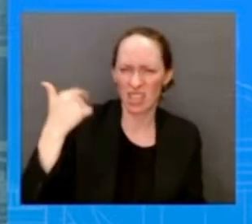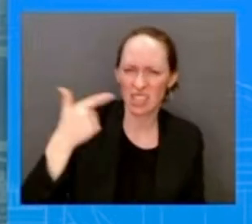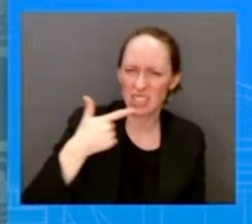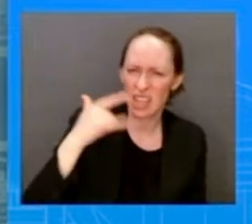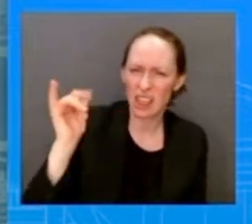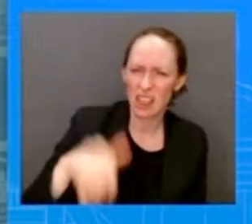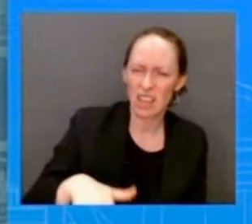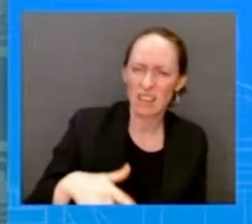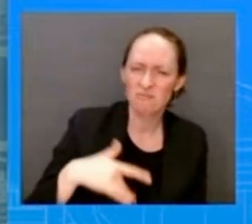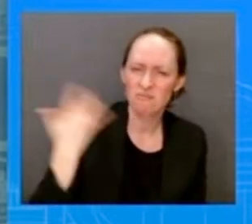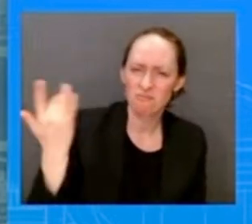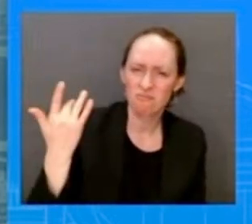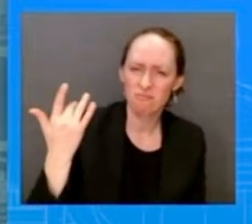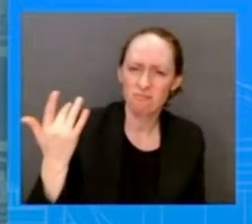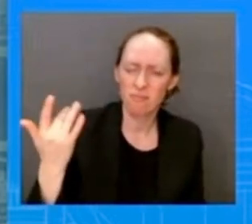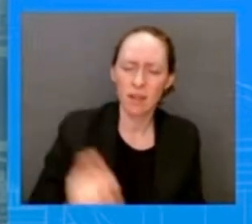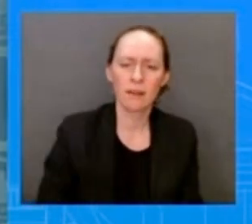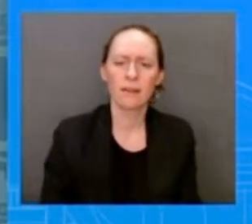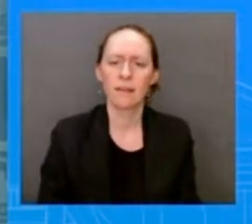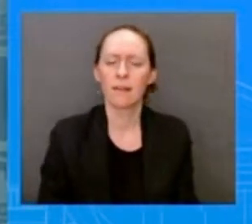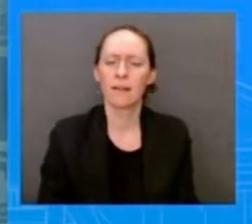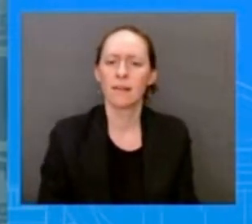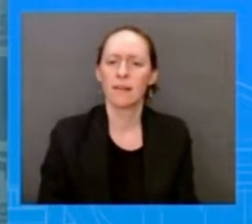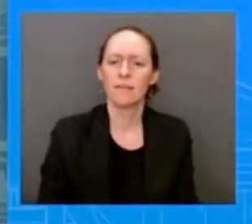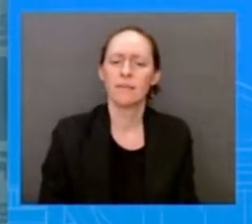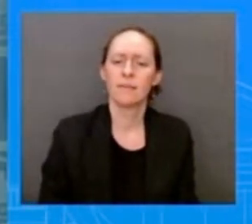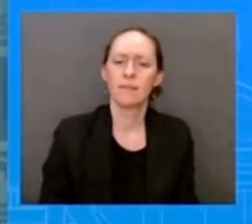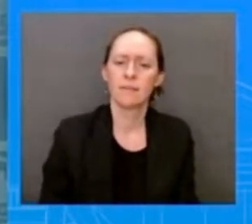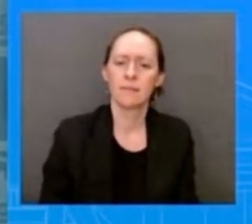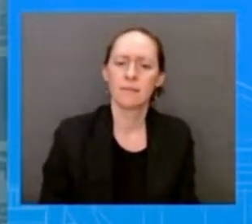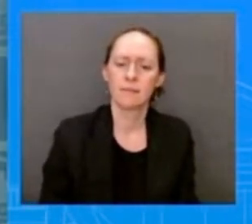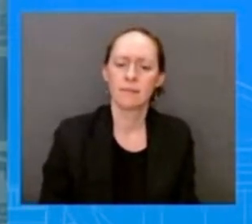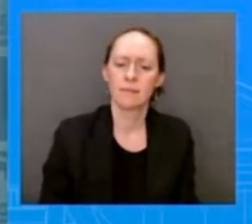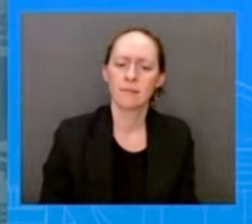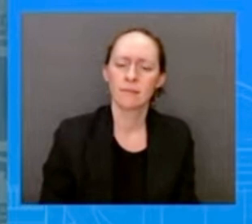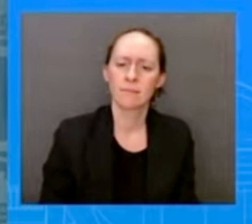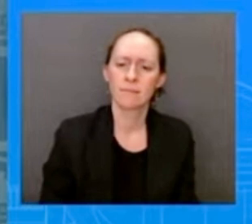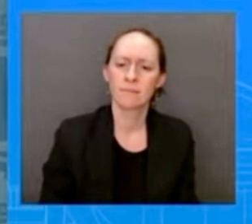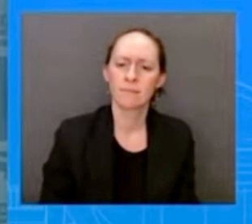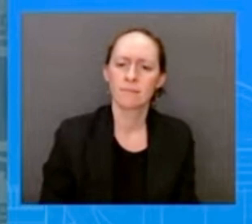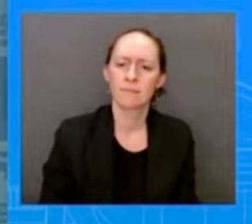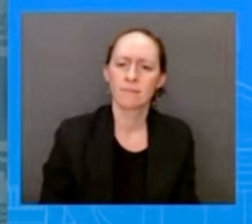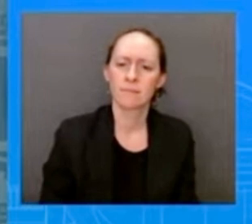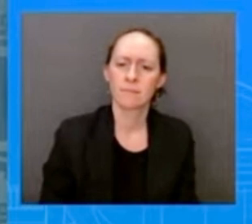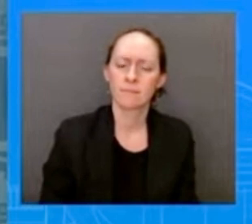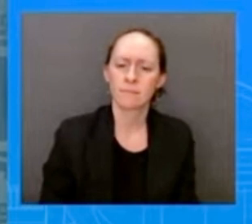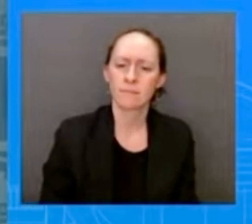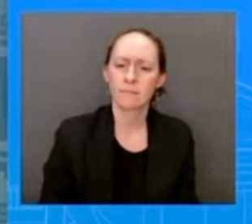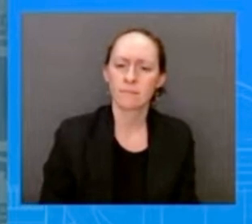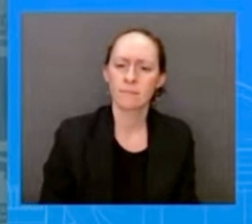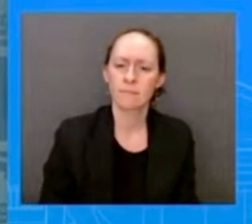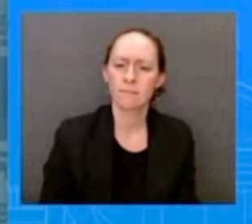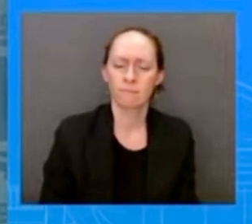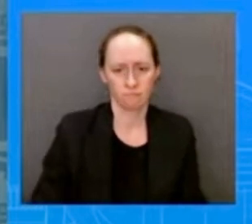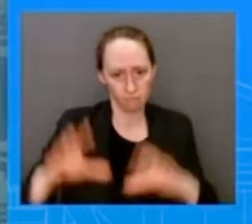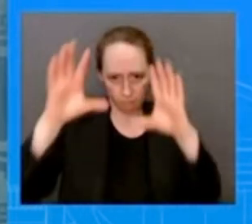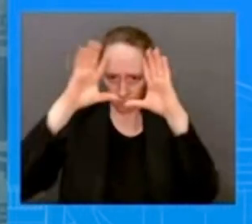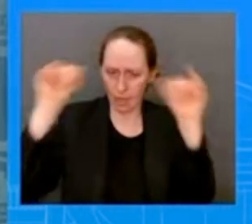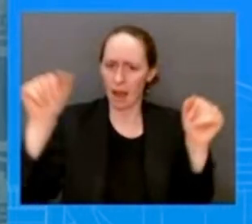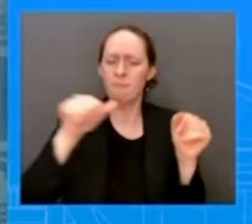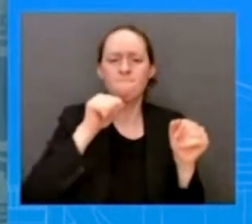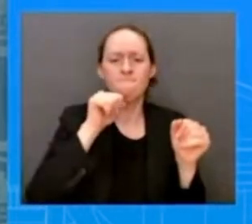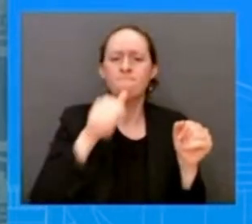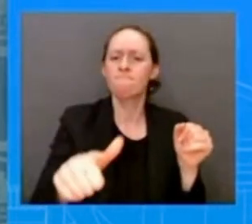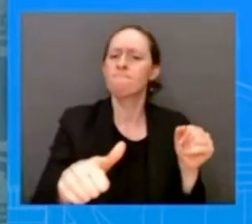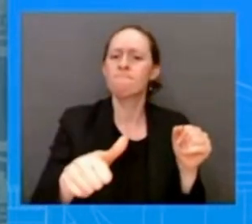Look, the president does not support the D.C. Council, the changes that they put forward over the mayor's objections.